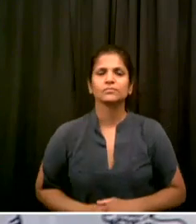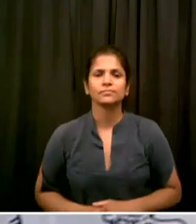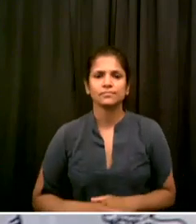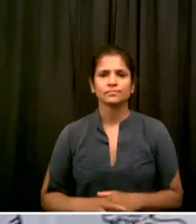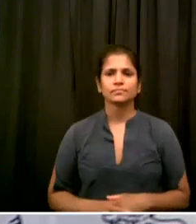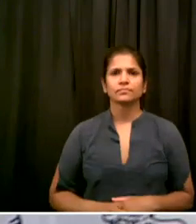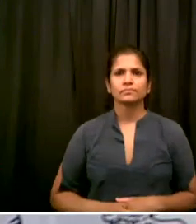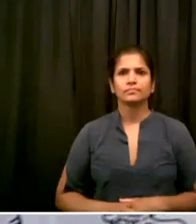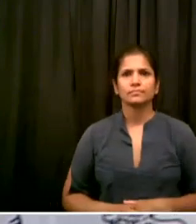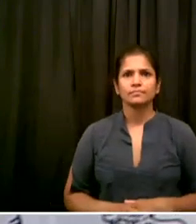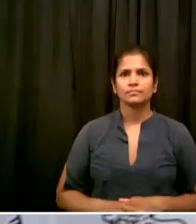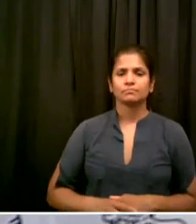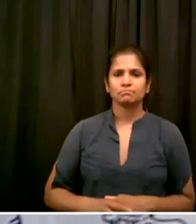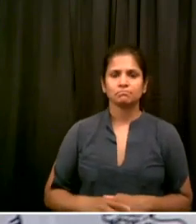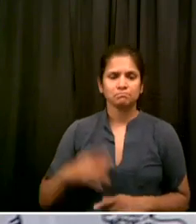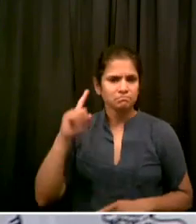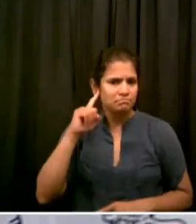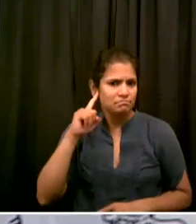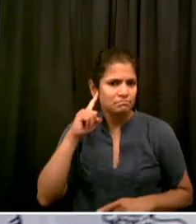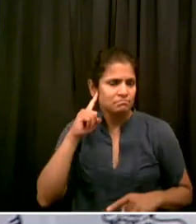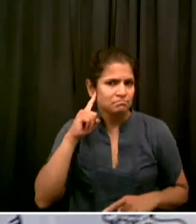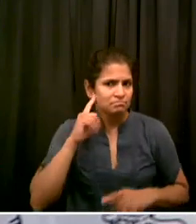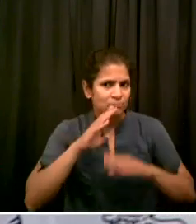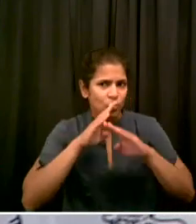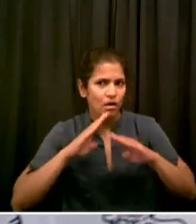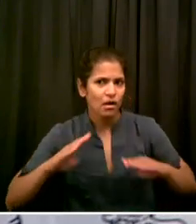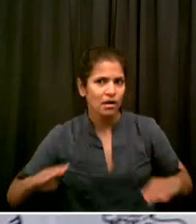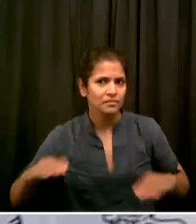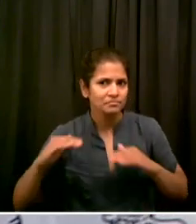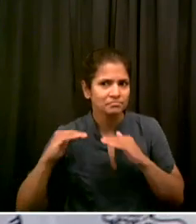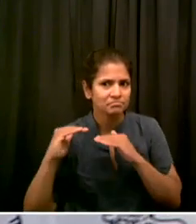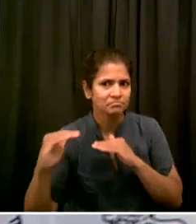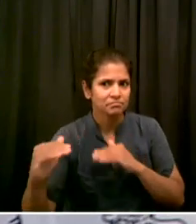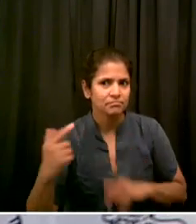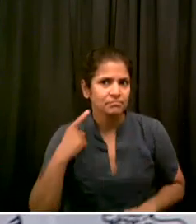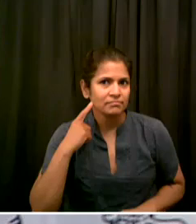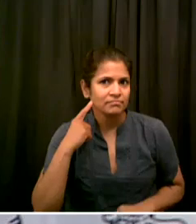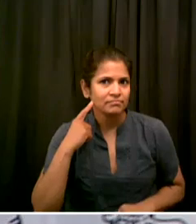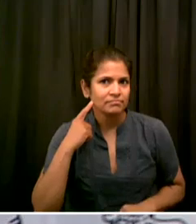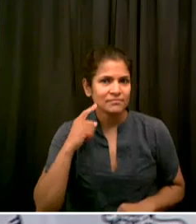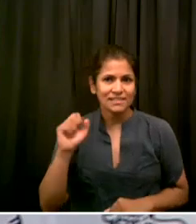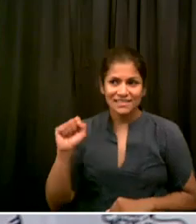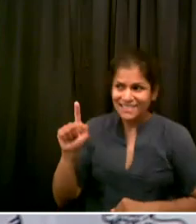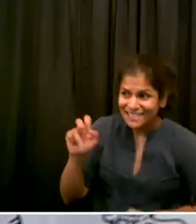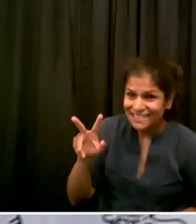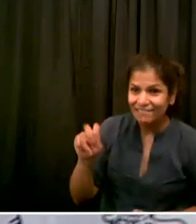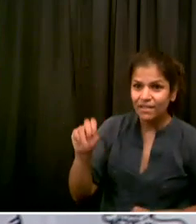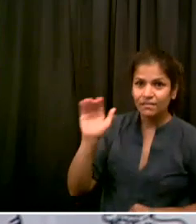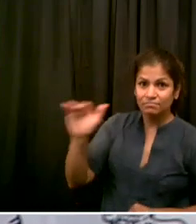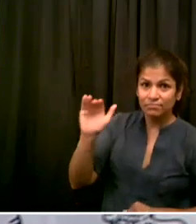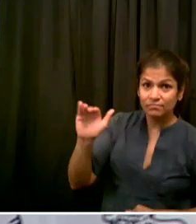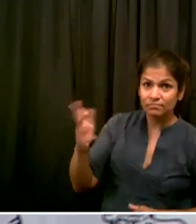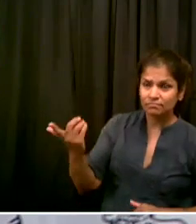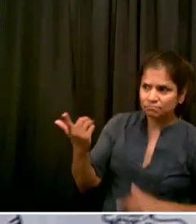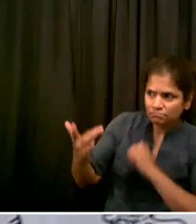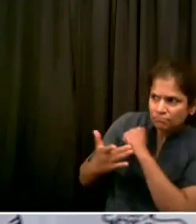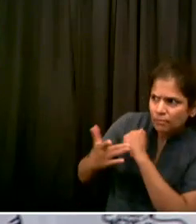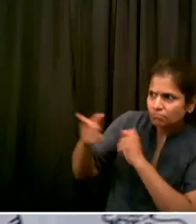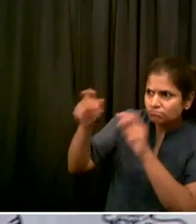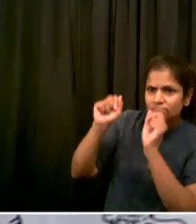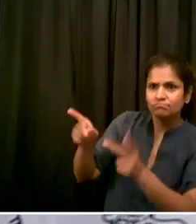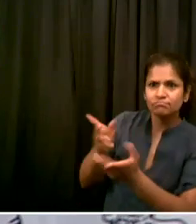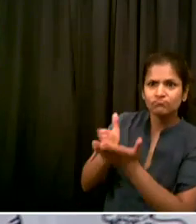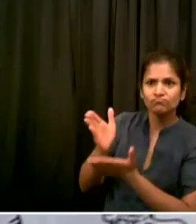Did we have a problem the other day with Steve as well? Steve, you got it. We got to get you some better technology, brother. We are having some technical difficulties. We'll go back